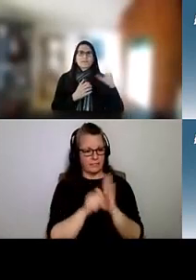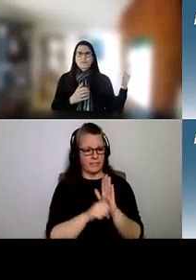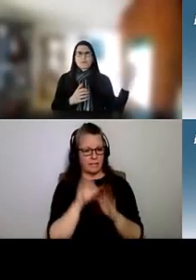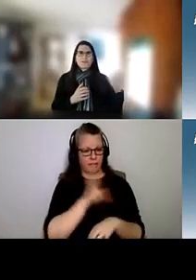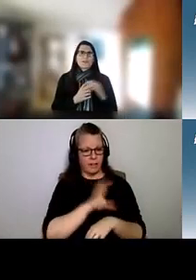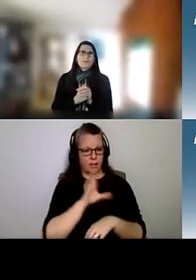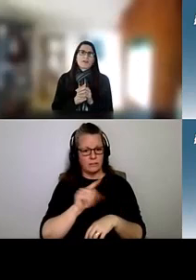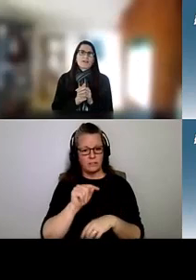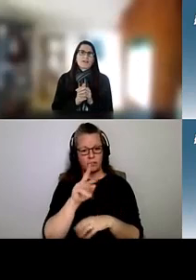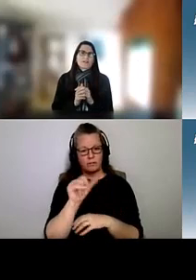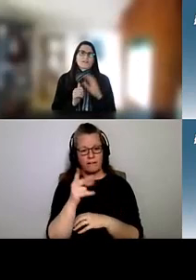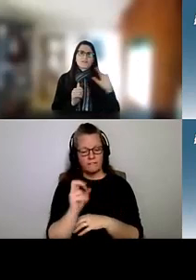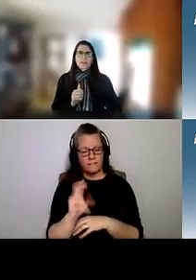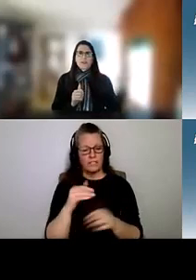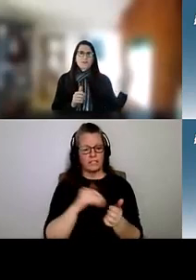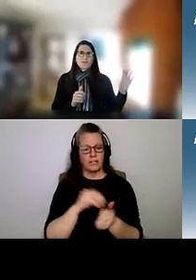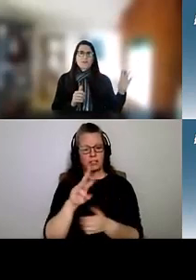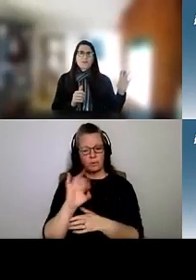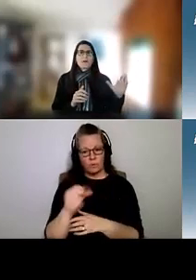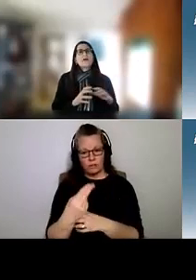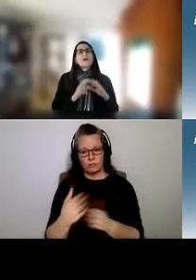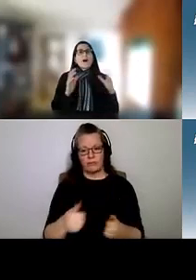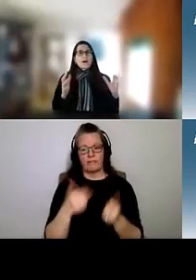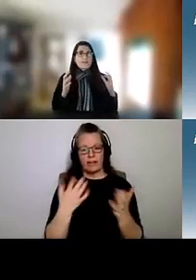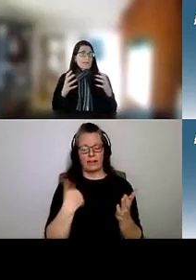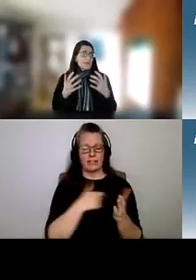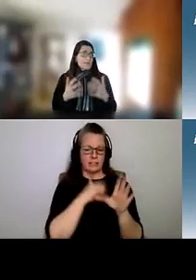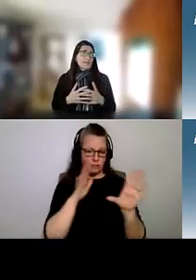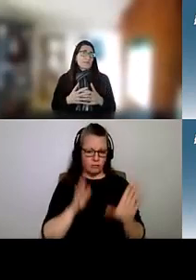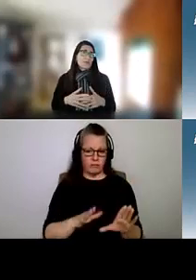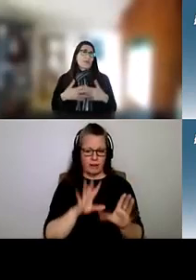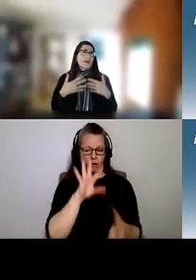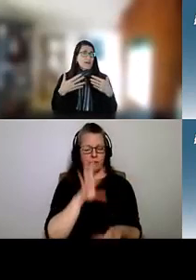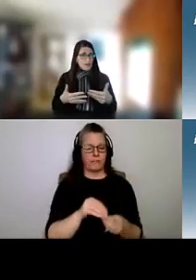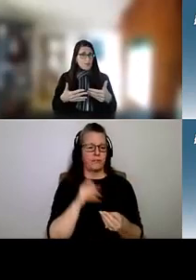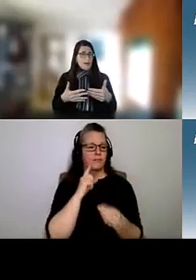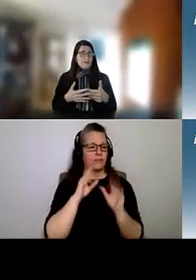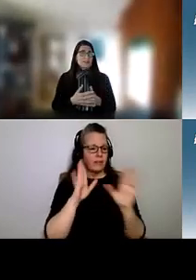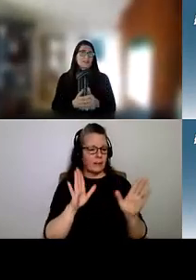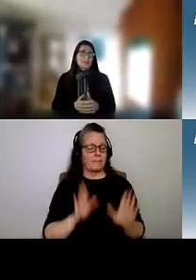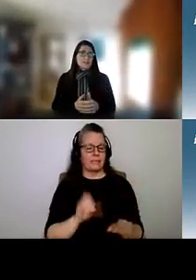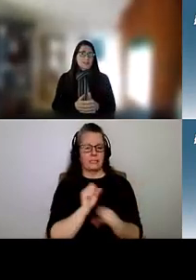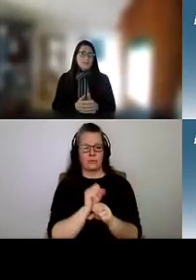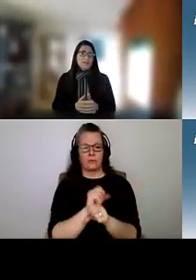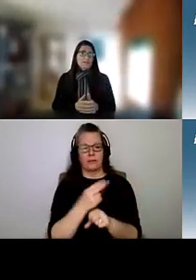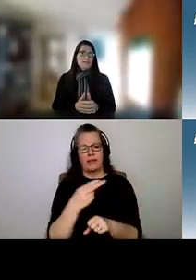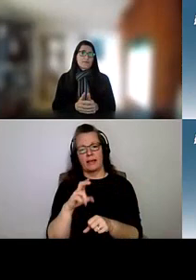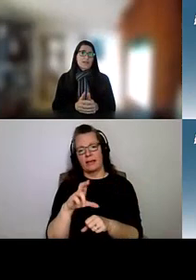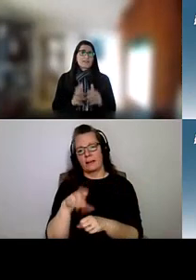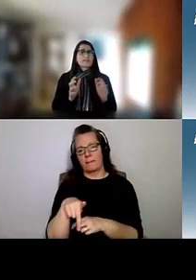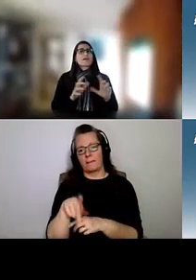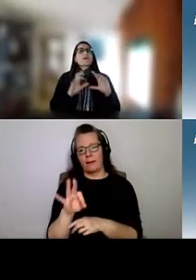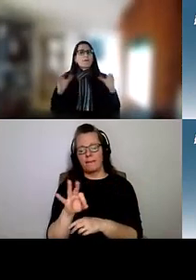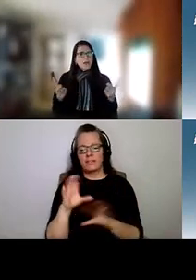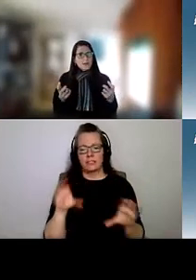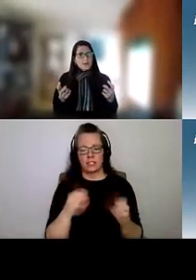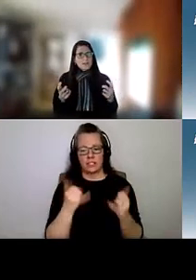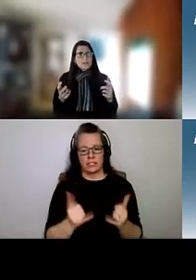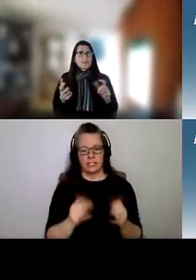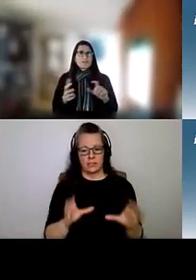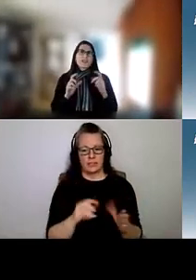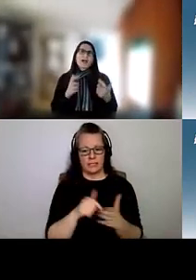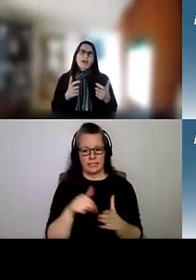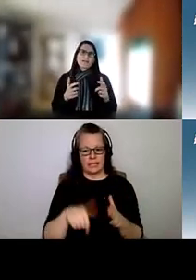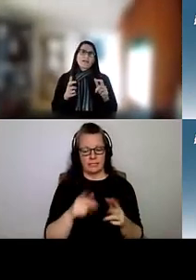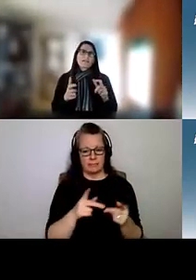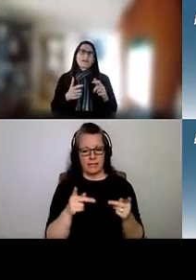Trevor and Dr. Walsh just provided us a great overview of some of the amazing work that HCPF is currently doing in this space. What I want to